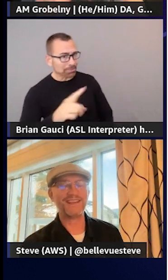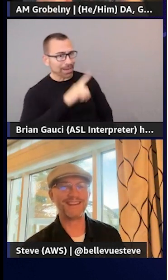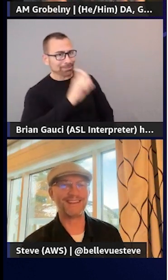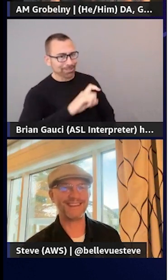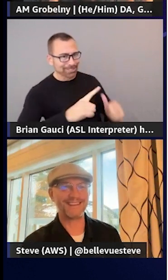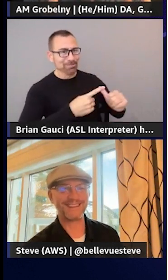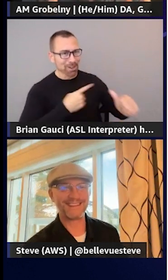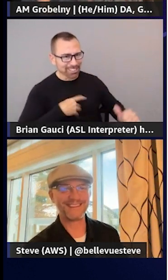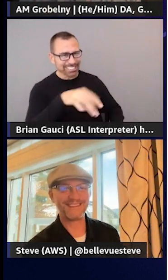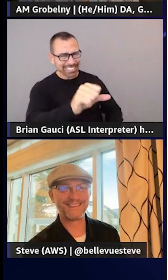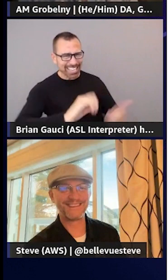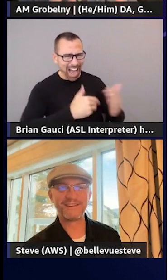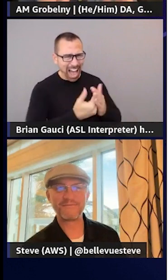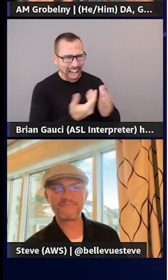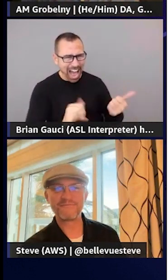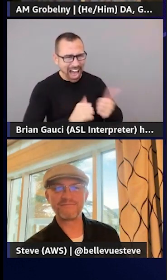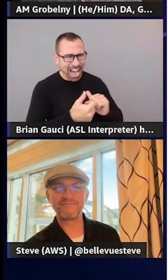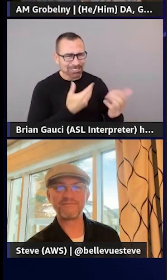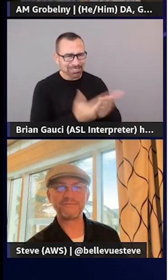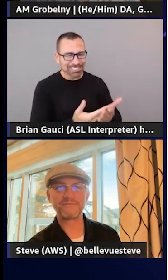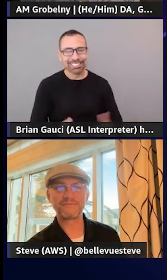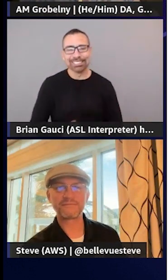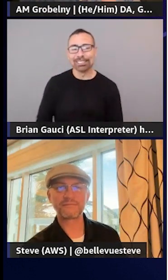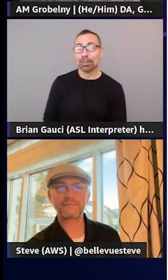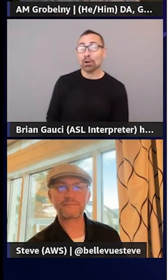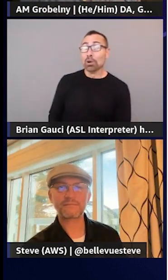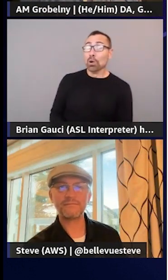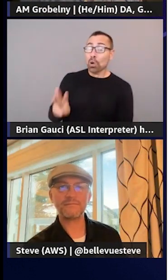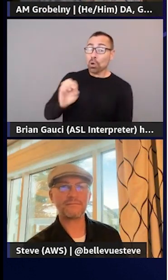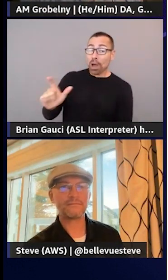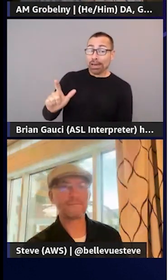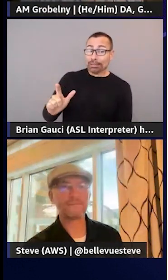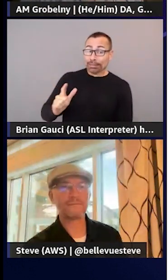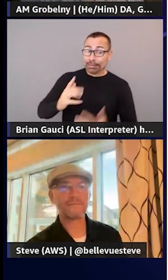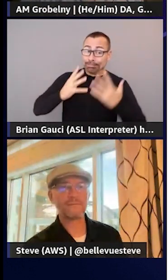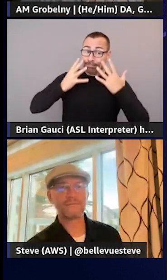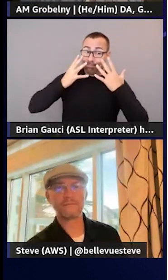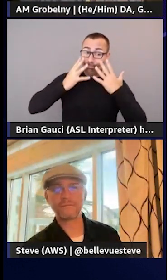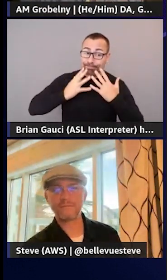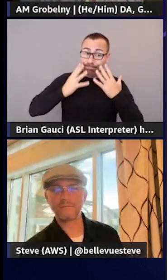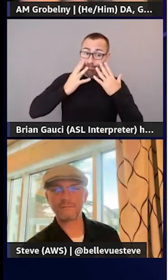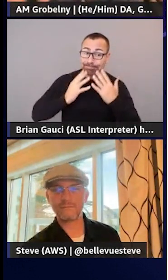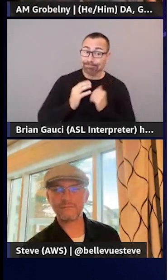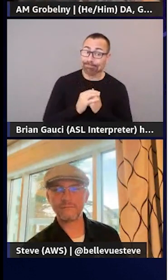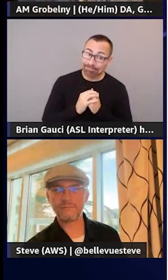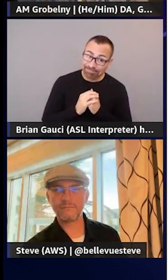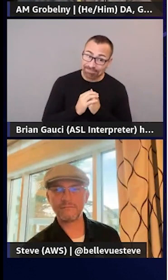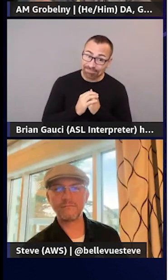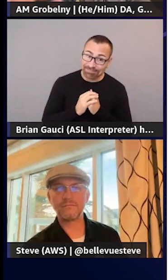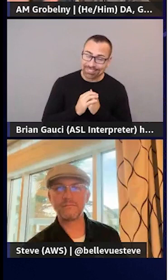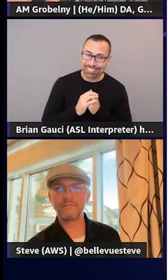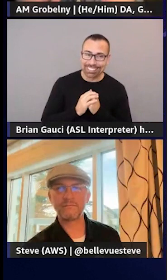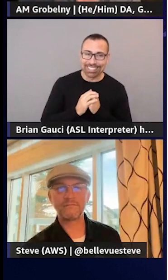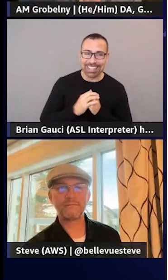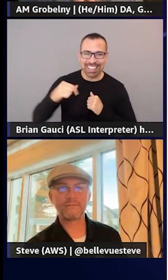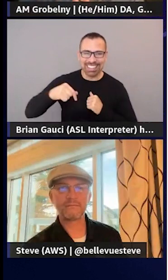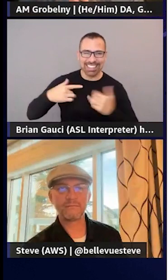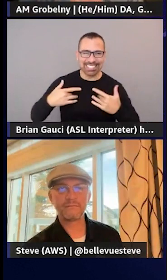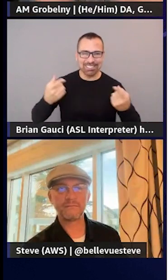Yes. Well, unfortunately, it is an event, right?